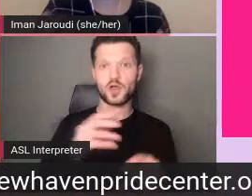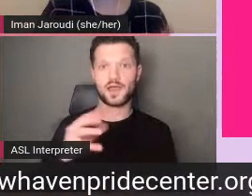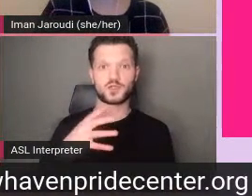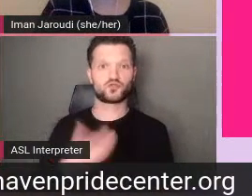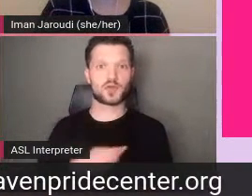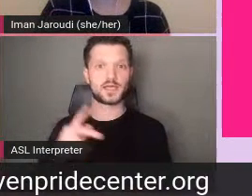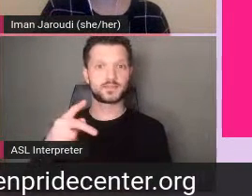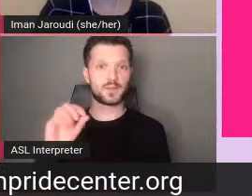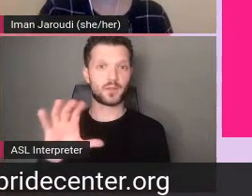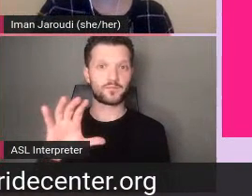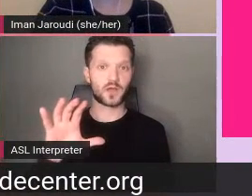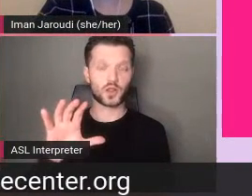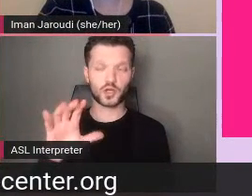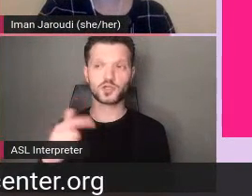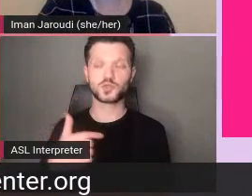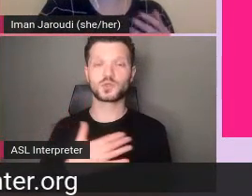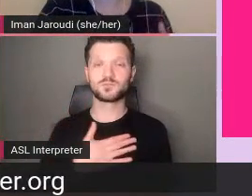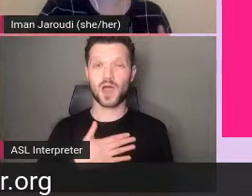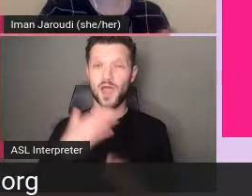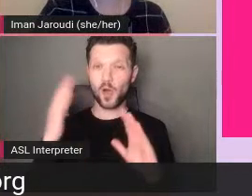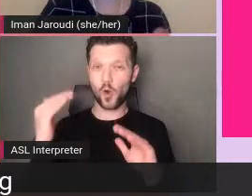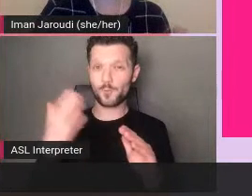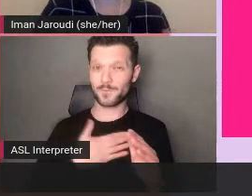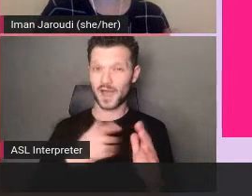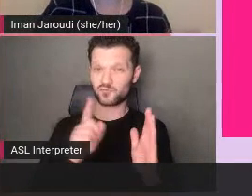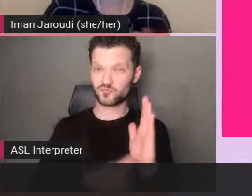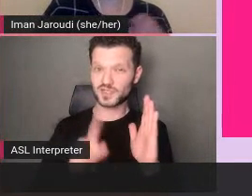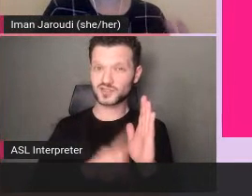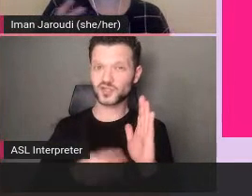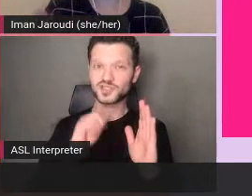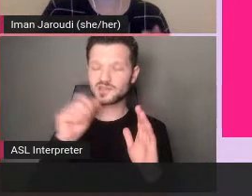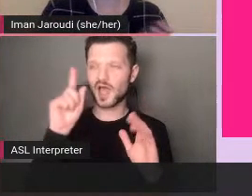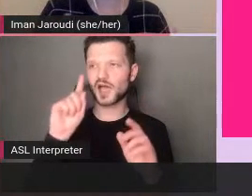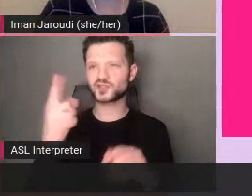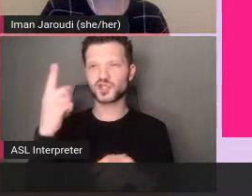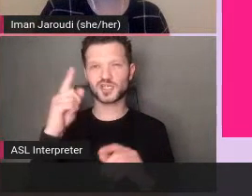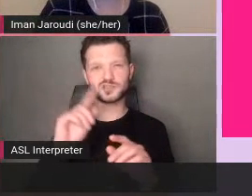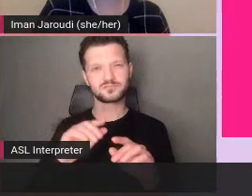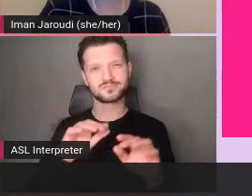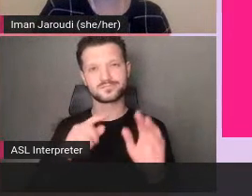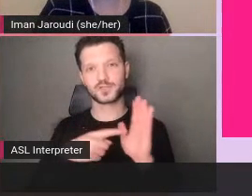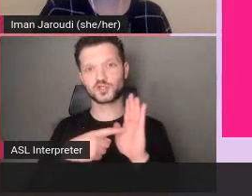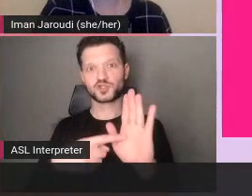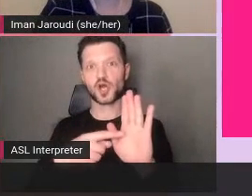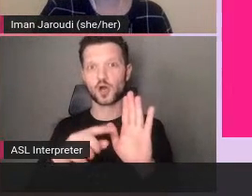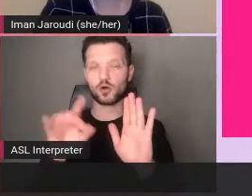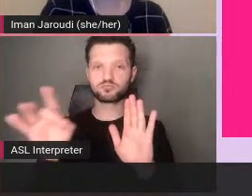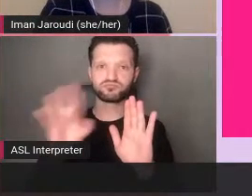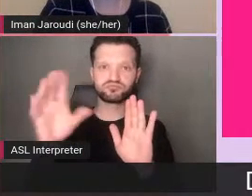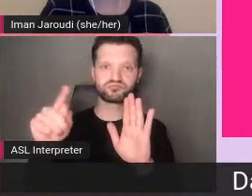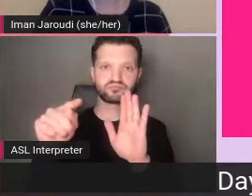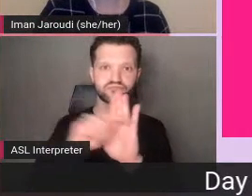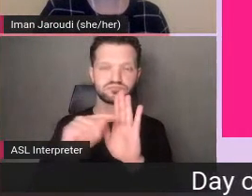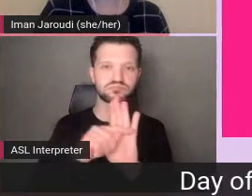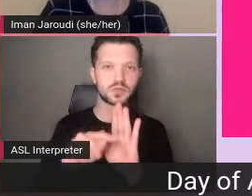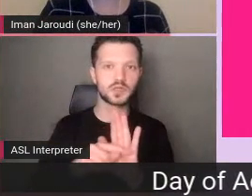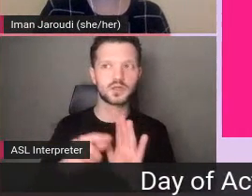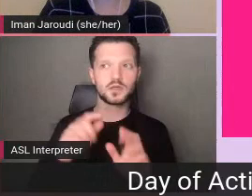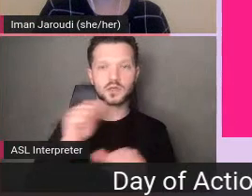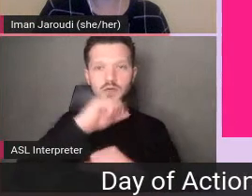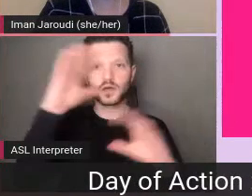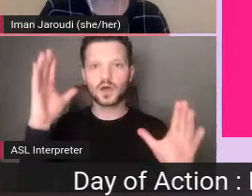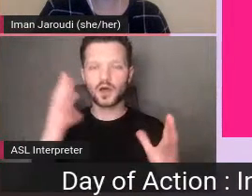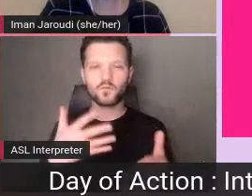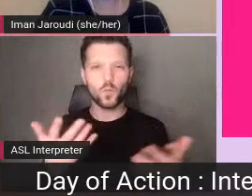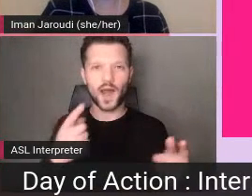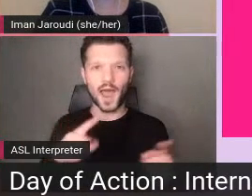that this policy research, it does more than just paint a grim picture of the realities faced by trans folks. I hope that this can be a call